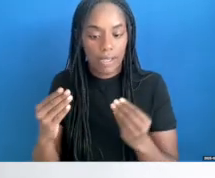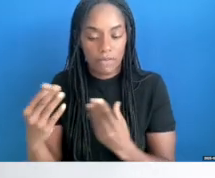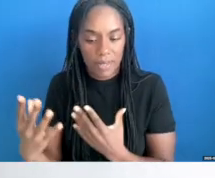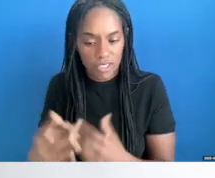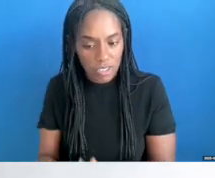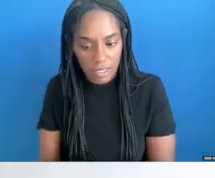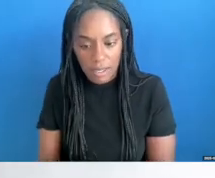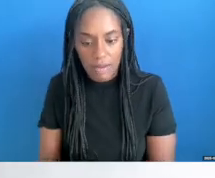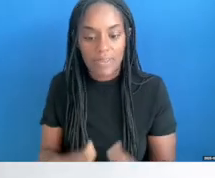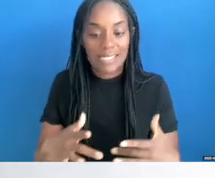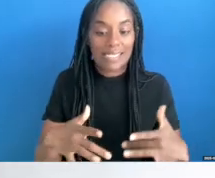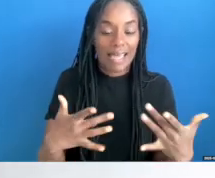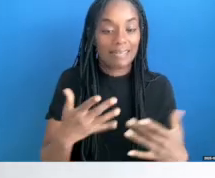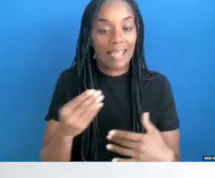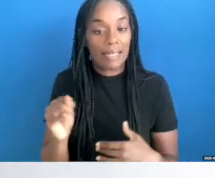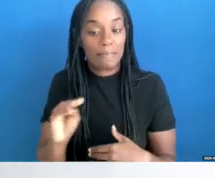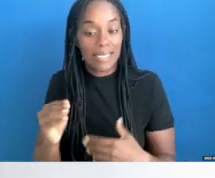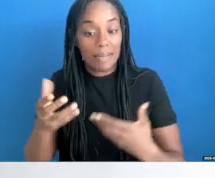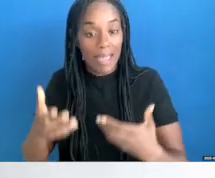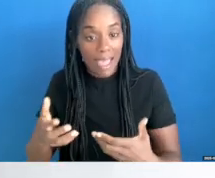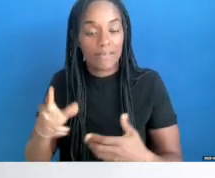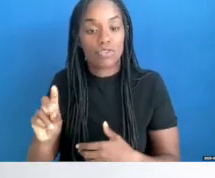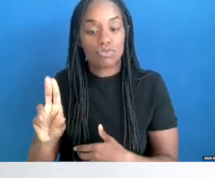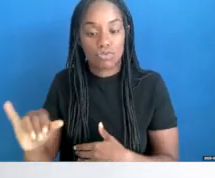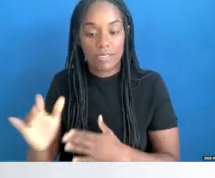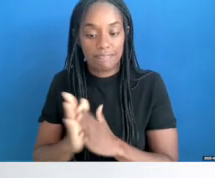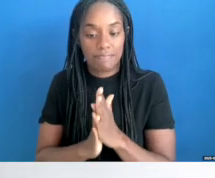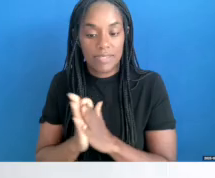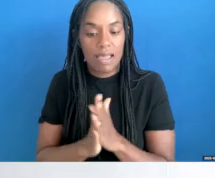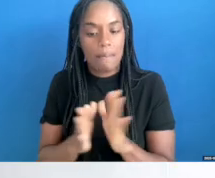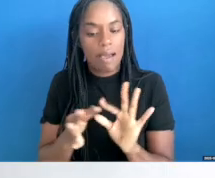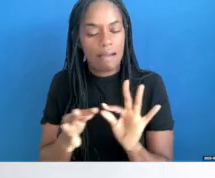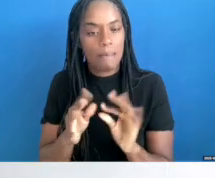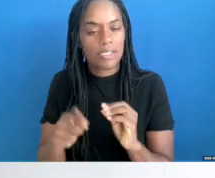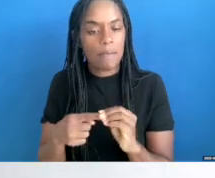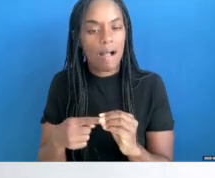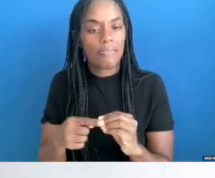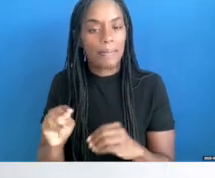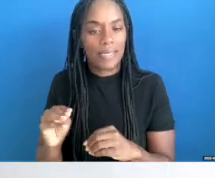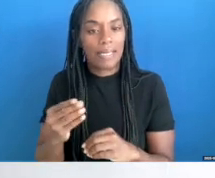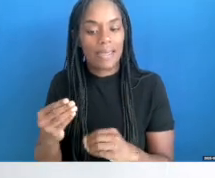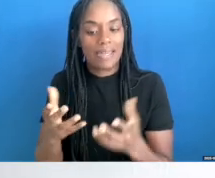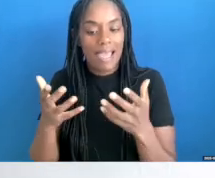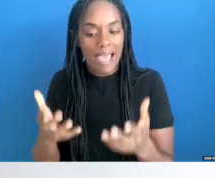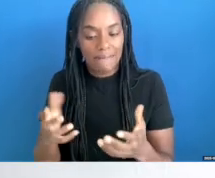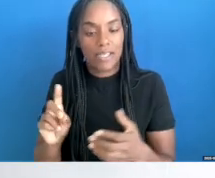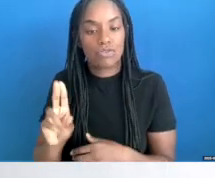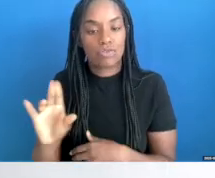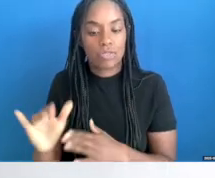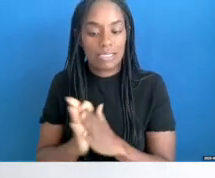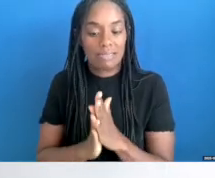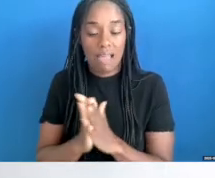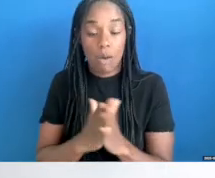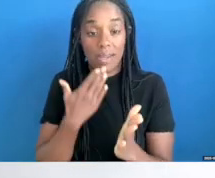duty incentives. My comments are on the medium and heavy duty incentives, and I wanted to start off by really thanking CARB